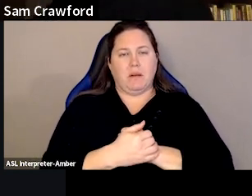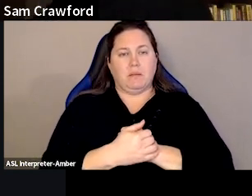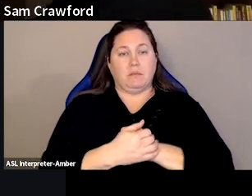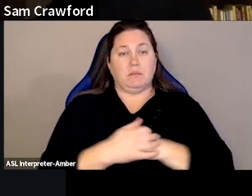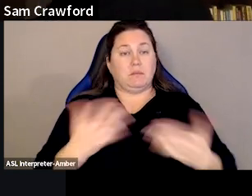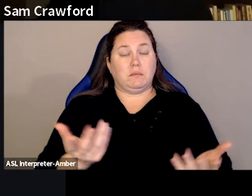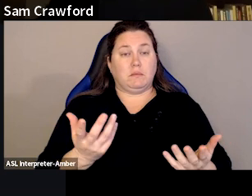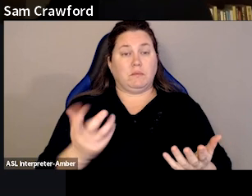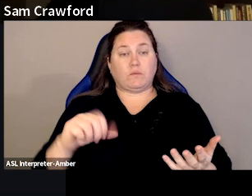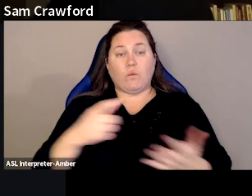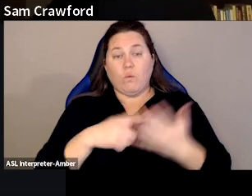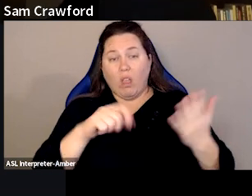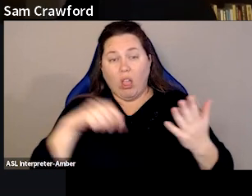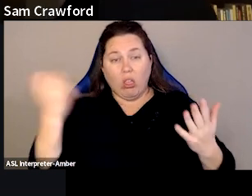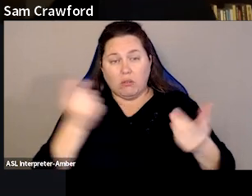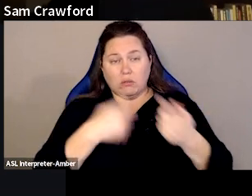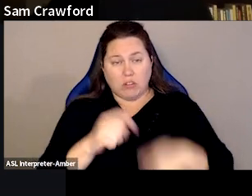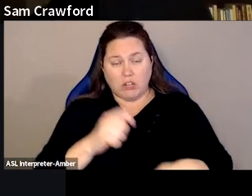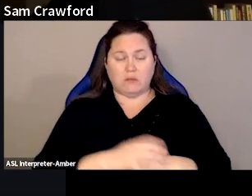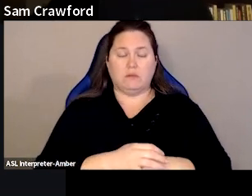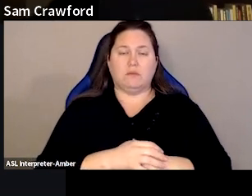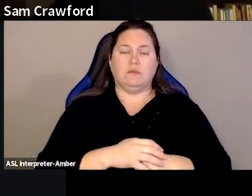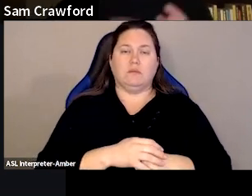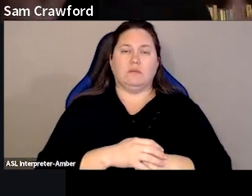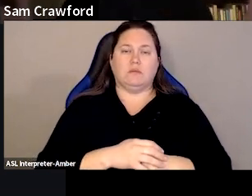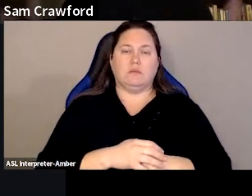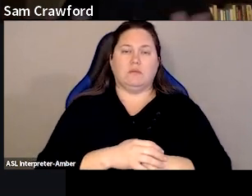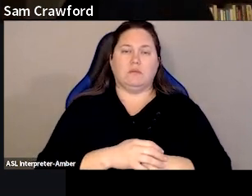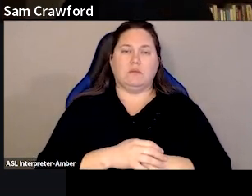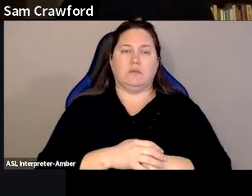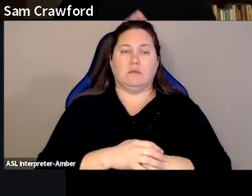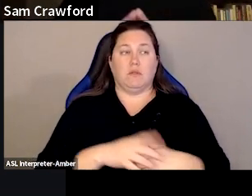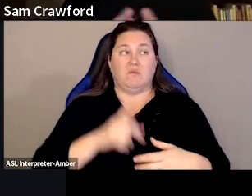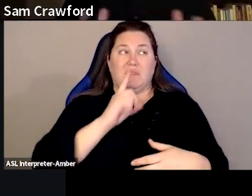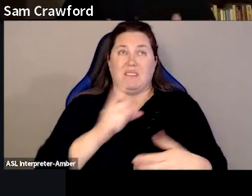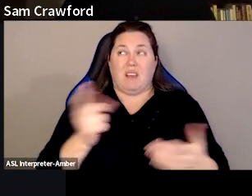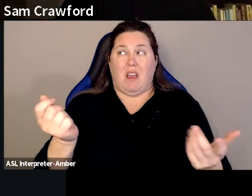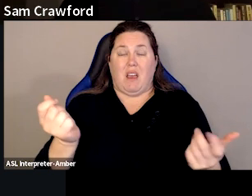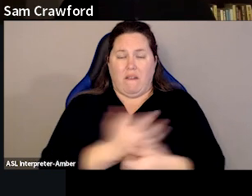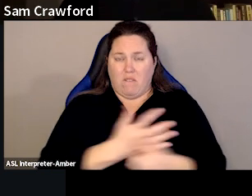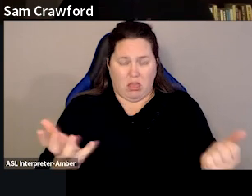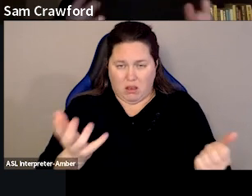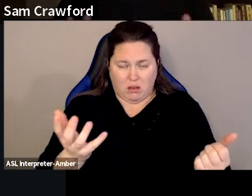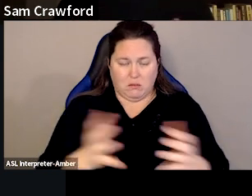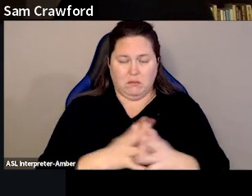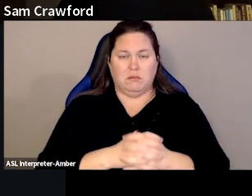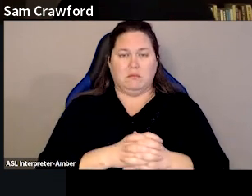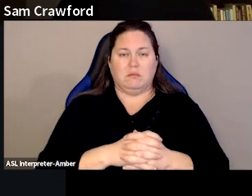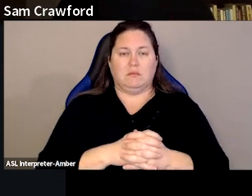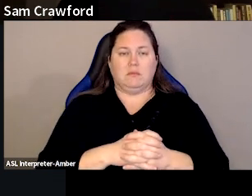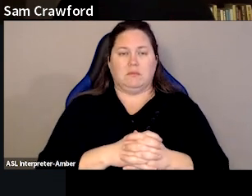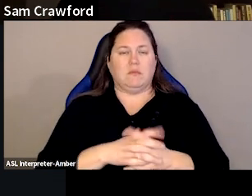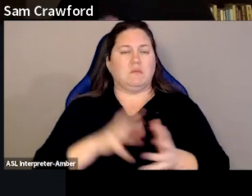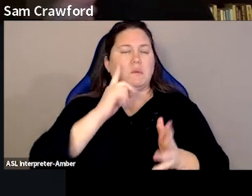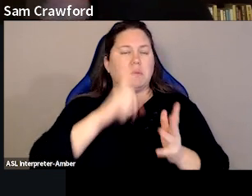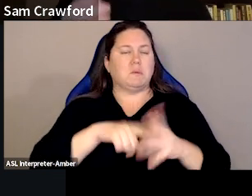actually changed? In short, as you can see here, everything. So we'll start with something I think all of us are going to be